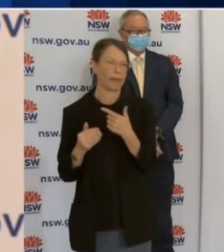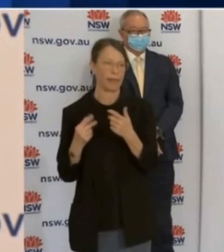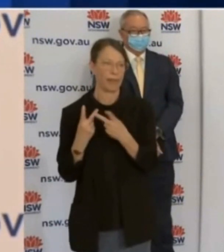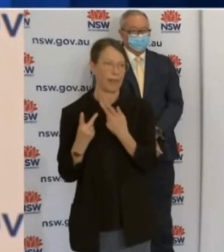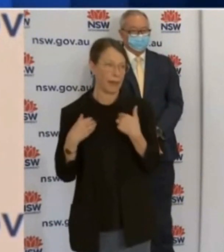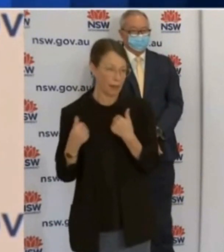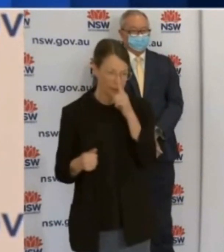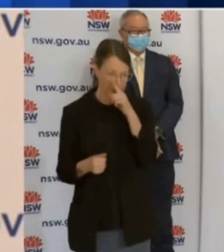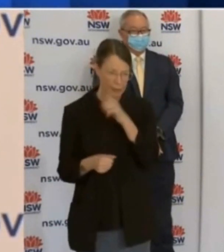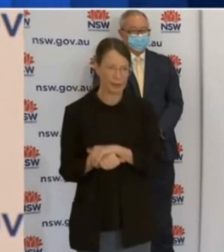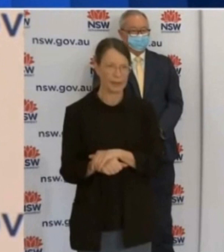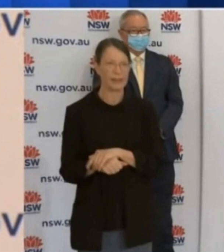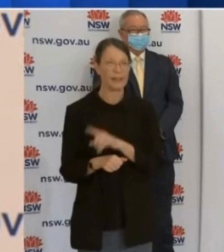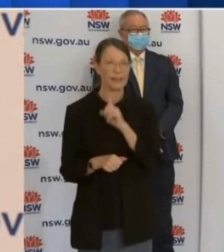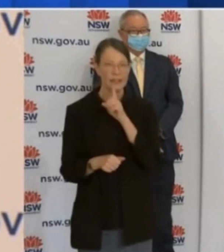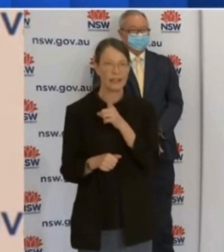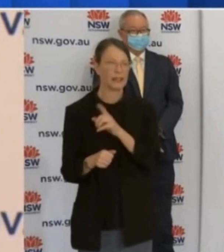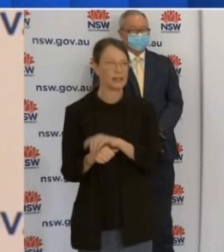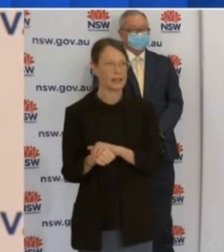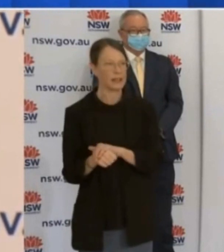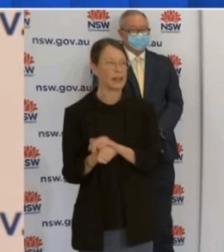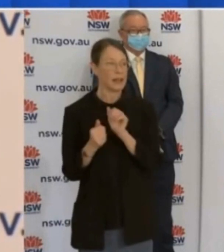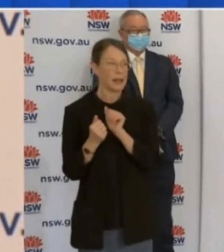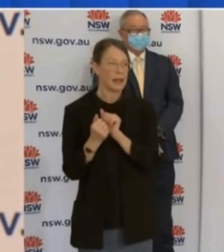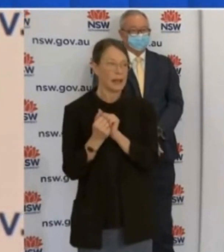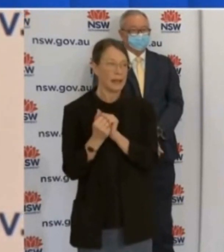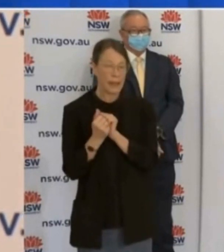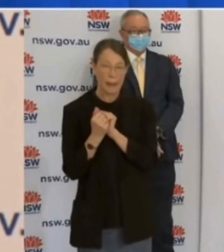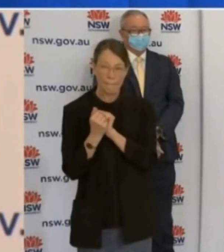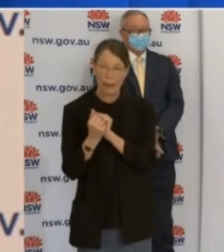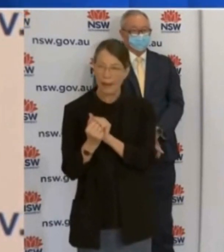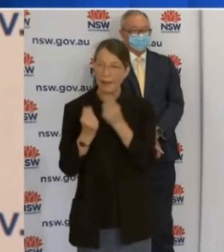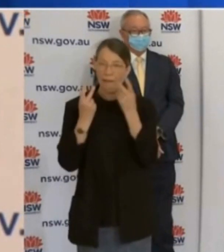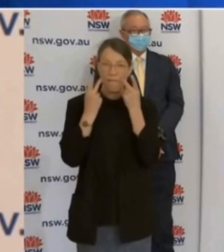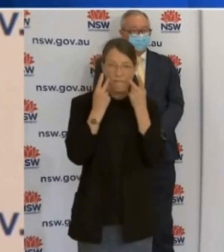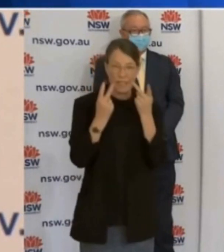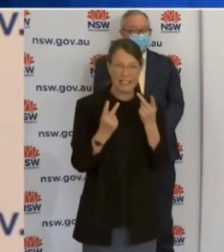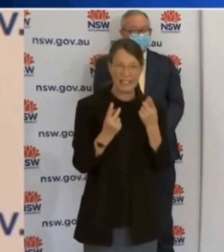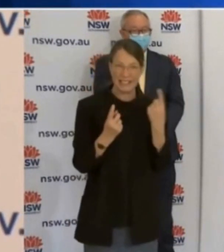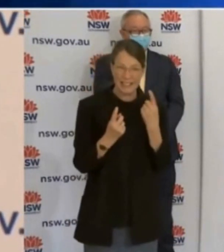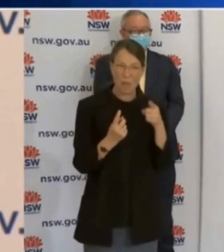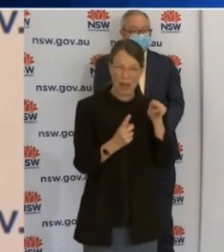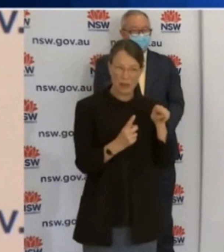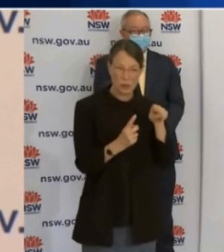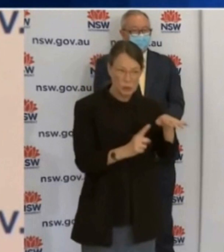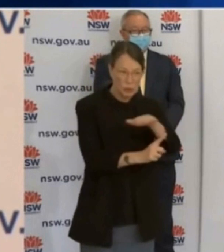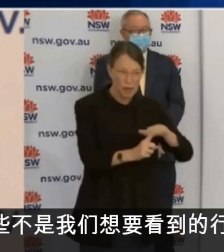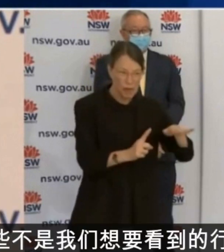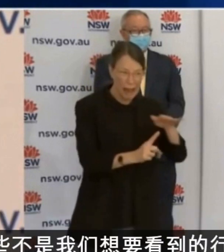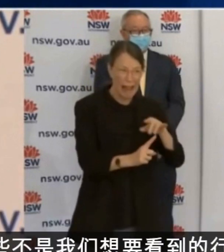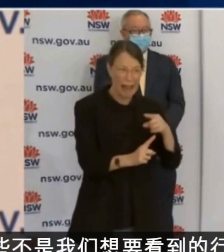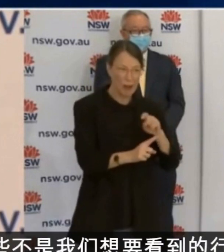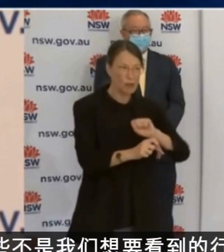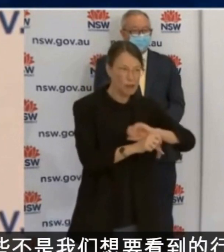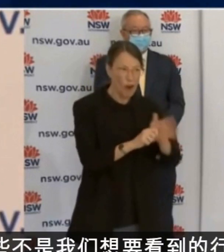a partner had visited close contact. These are not the actions that we want to see when we're dealing with